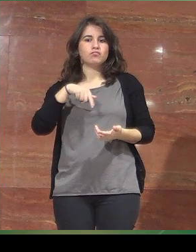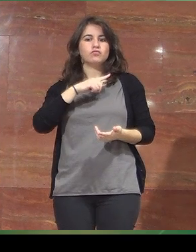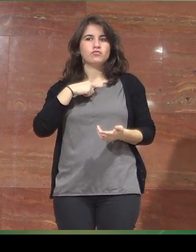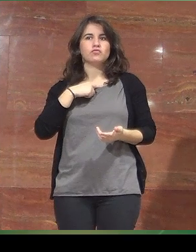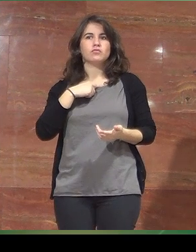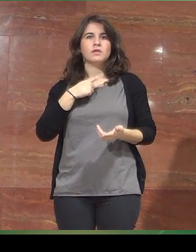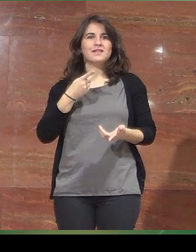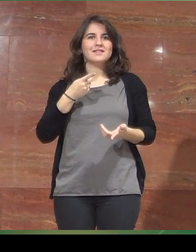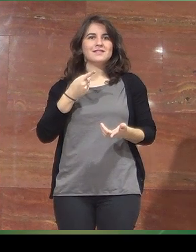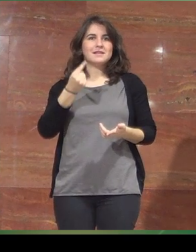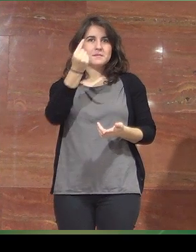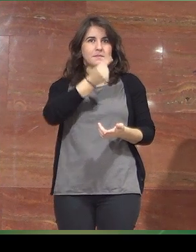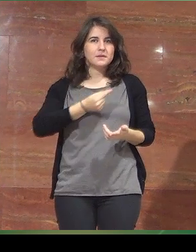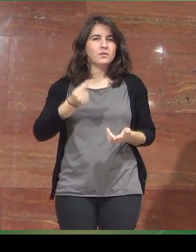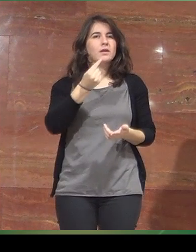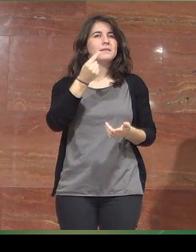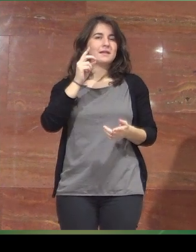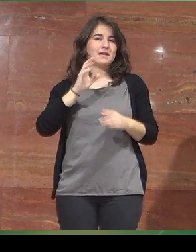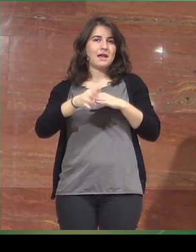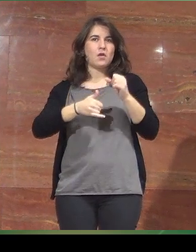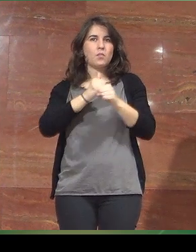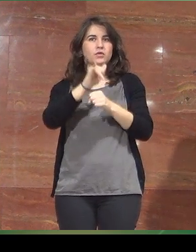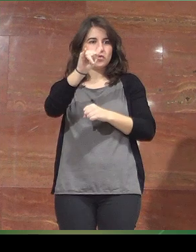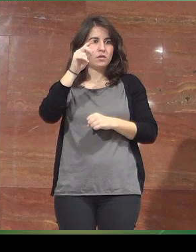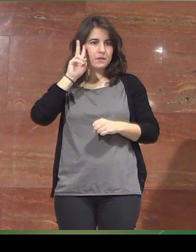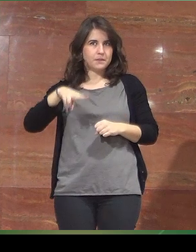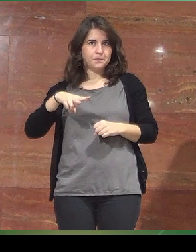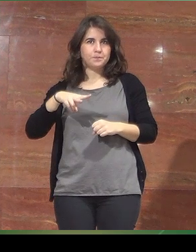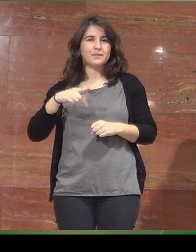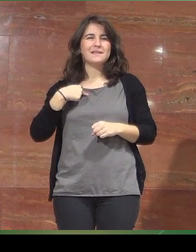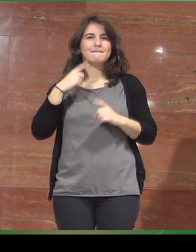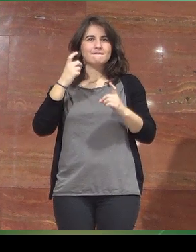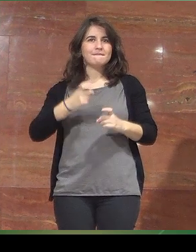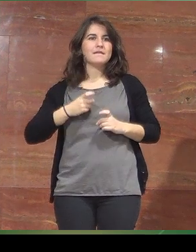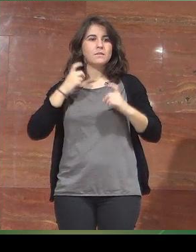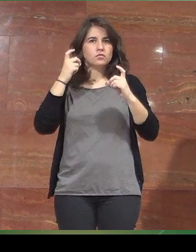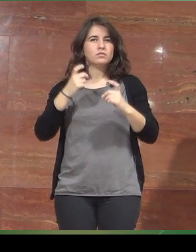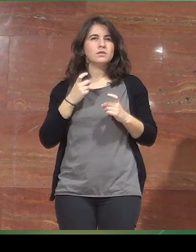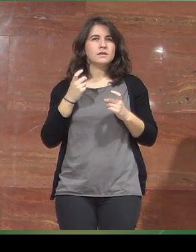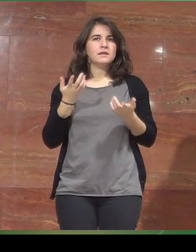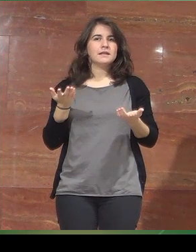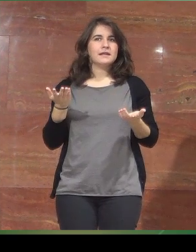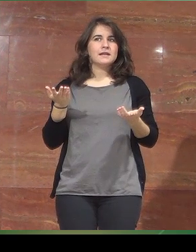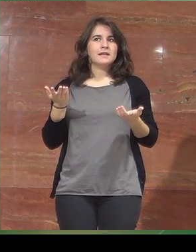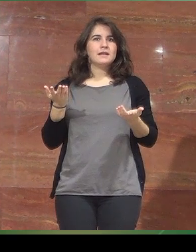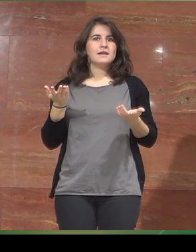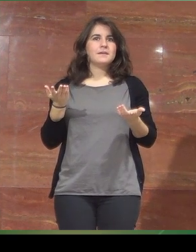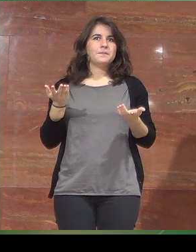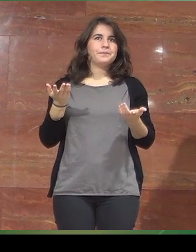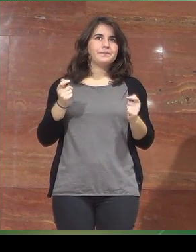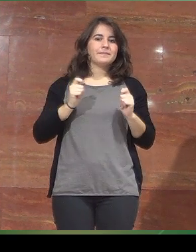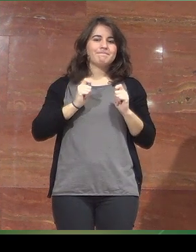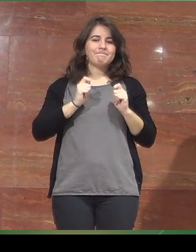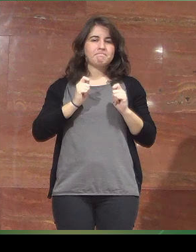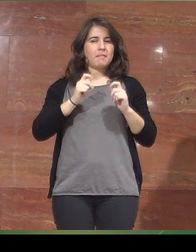So this was we tried to make a little perspective, and this bring any pictograms very